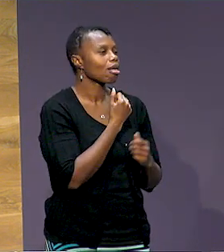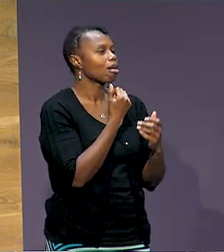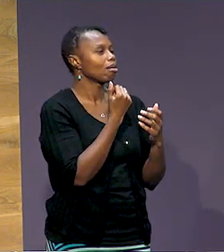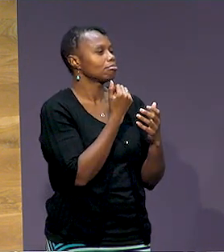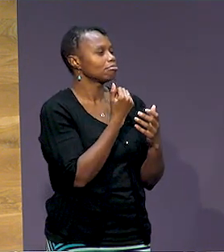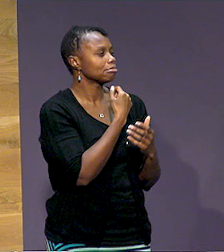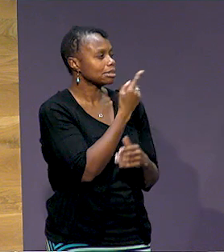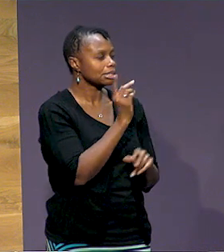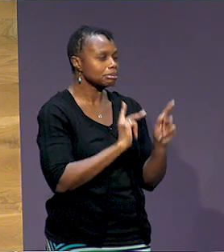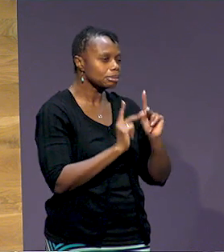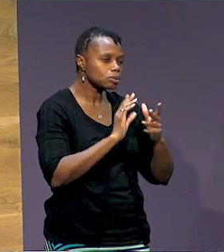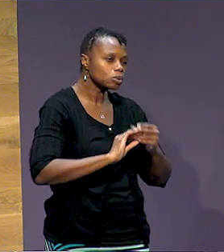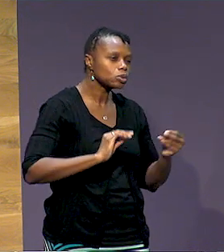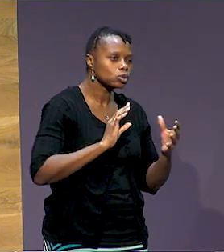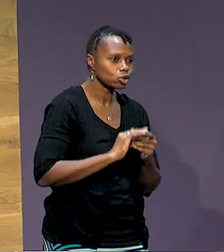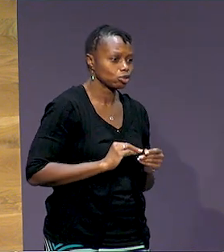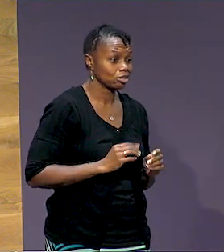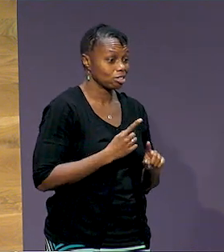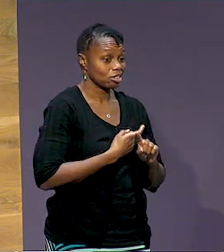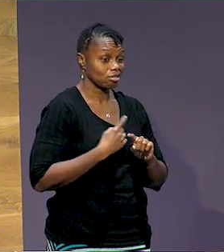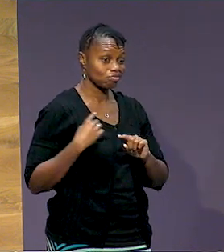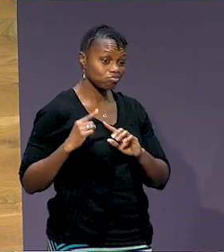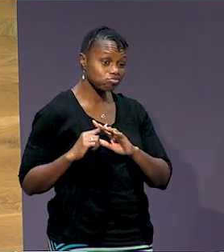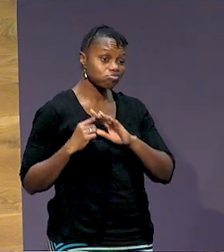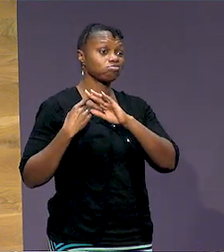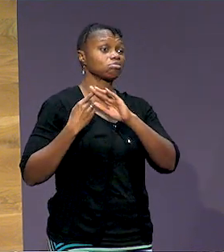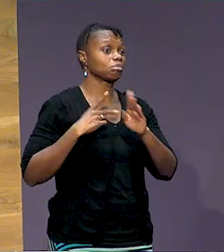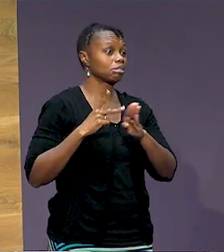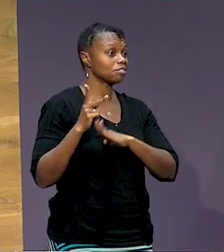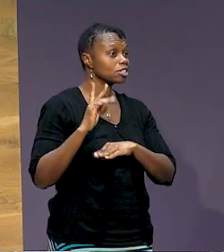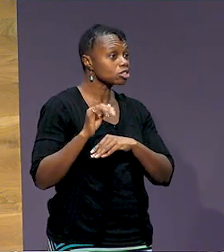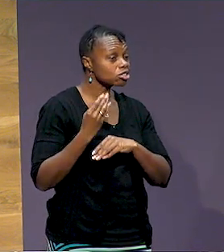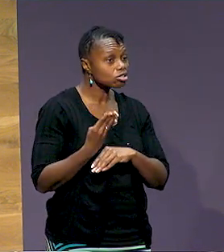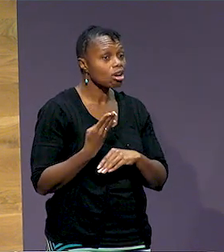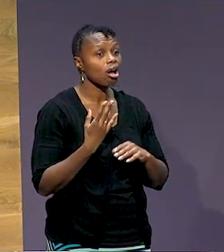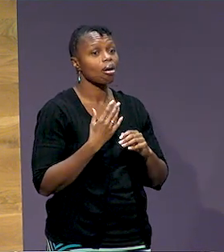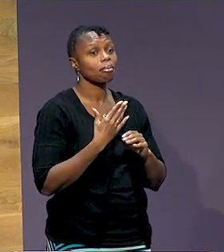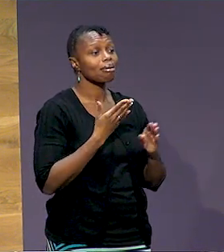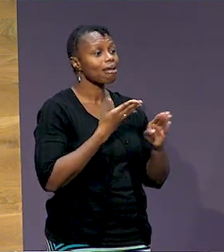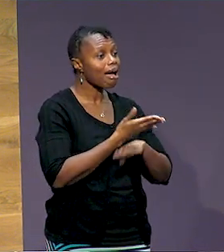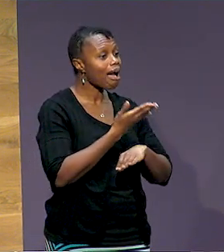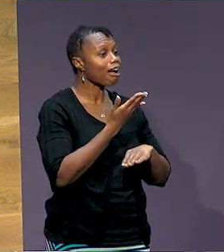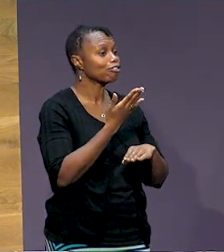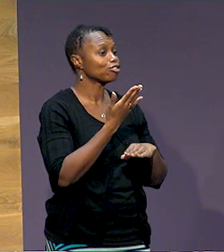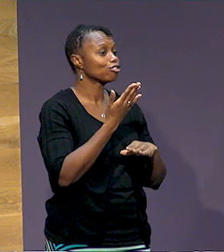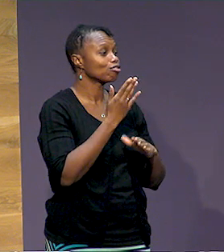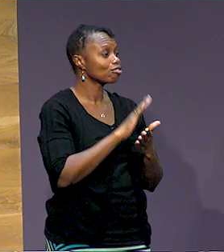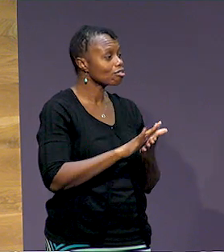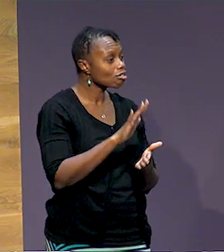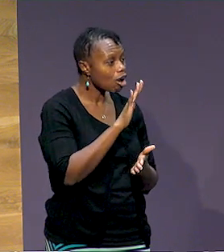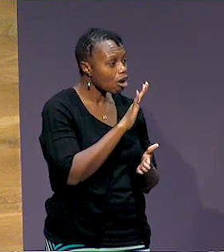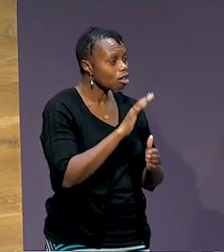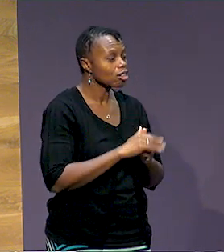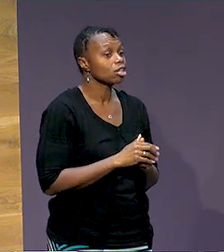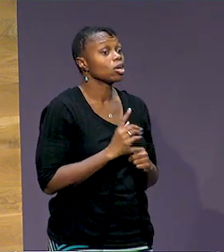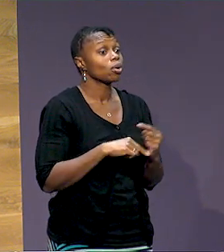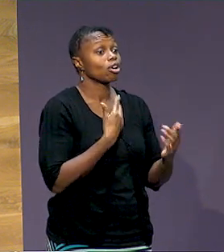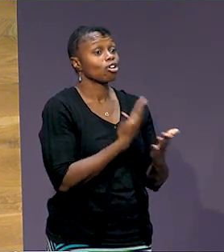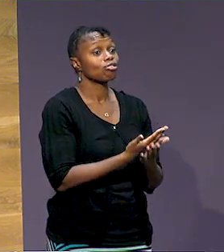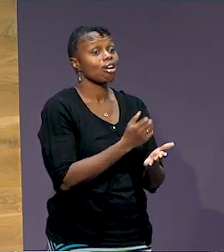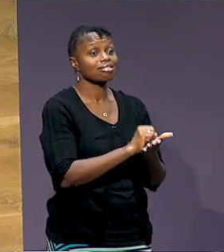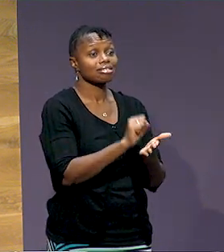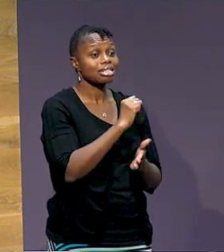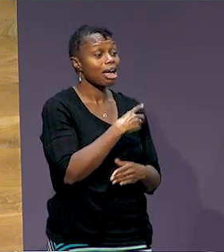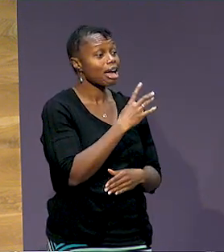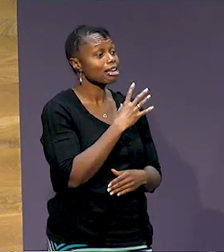time that I started my professional job and after college. And when I got to seminary, I took your